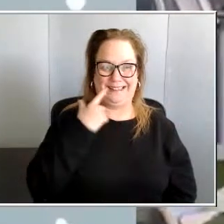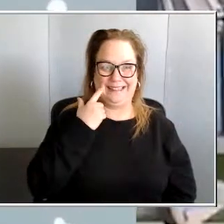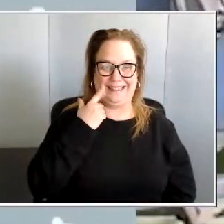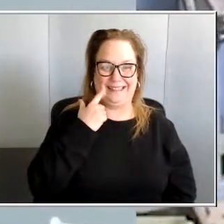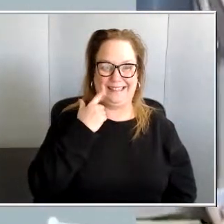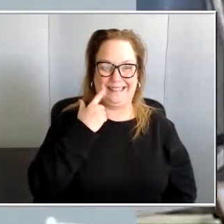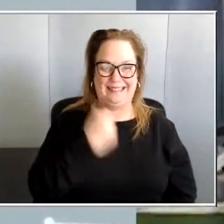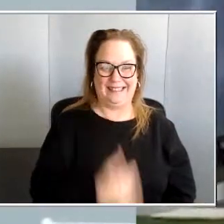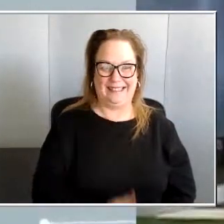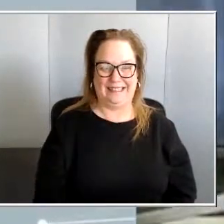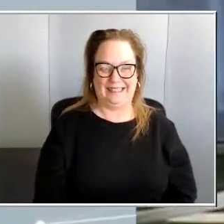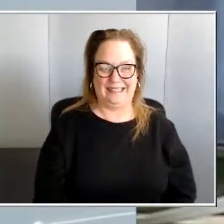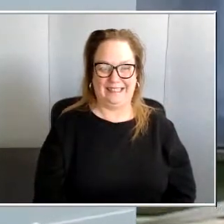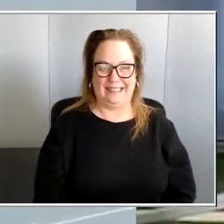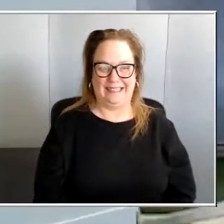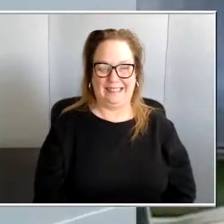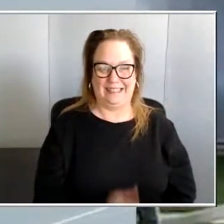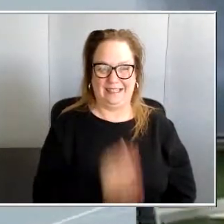Good